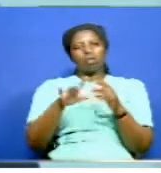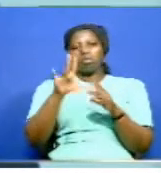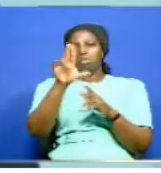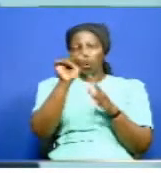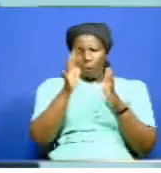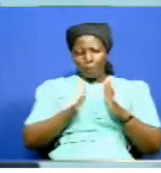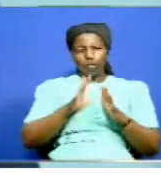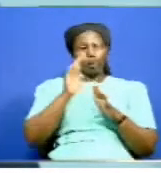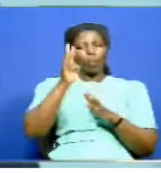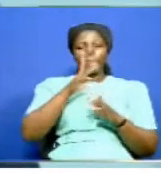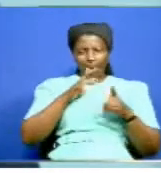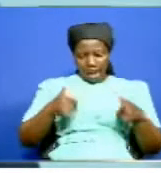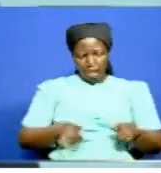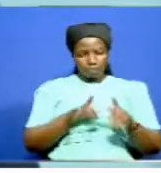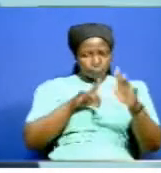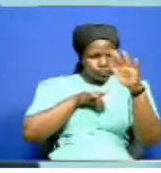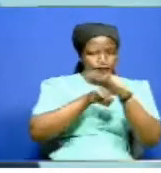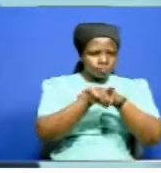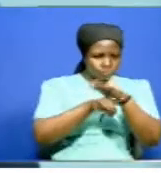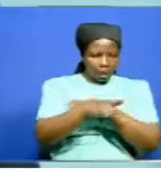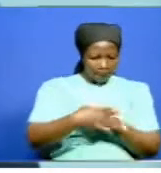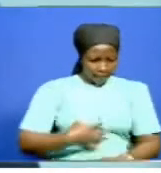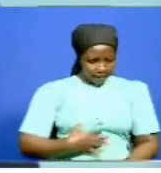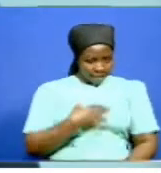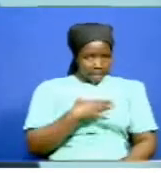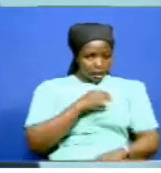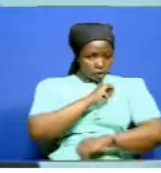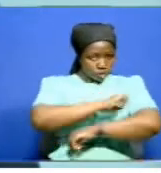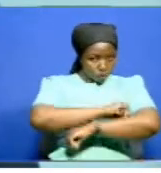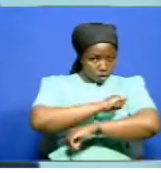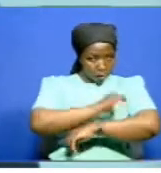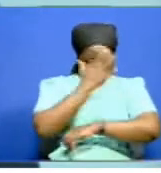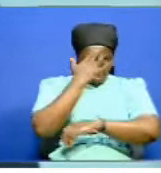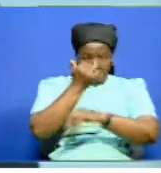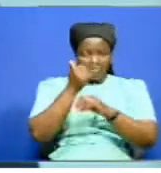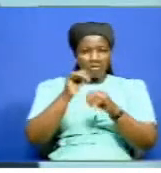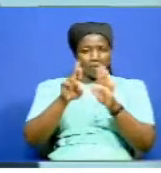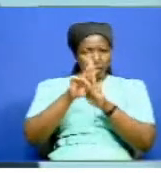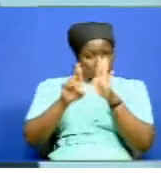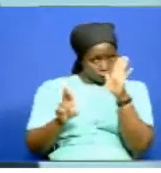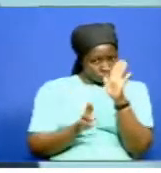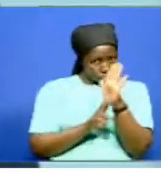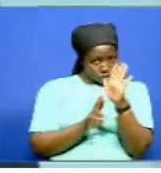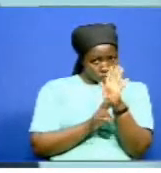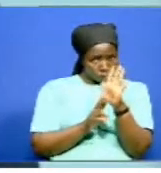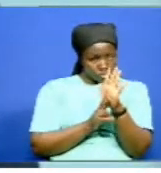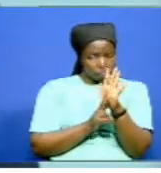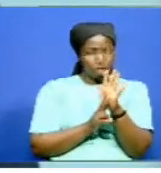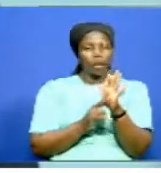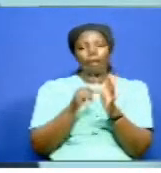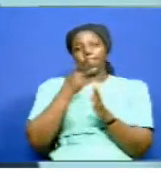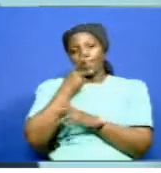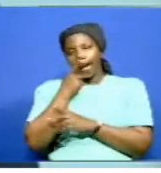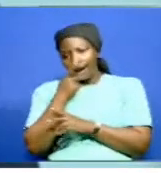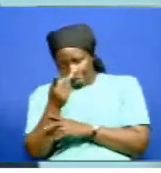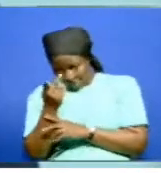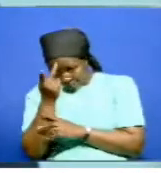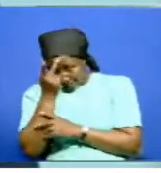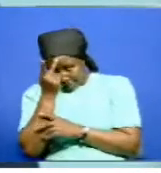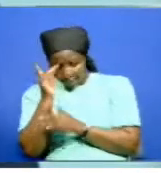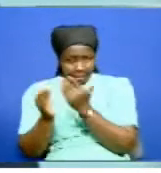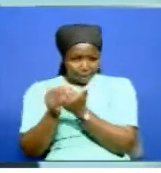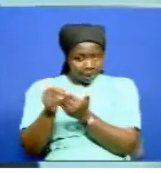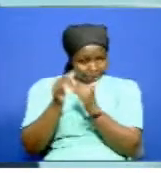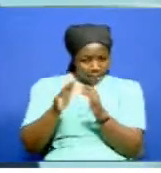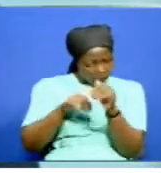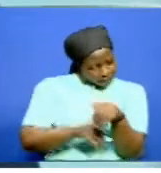visit schools as part of the containment measures. And the parents and guardians abided by that. And that has